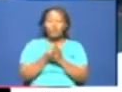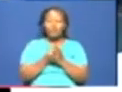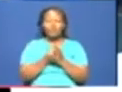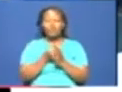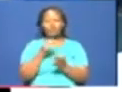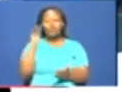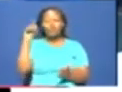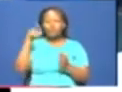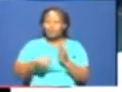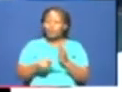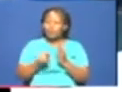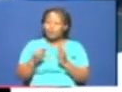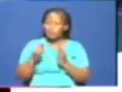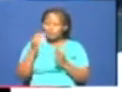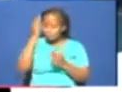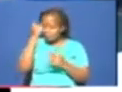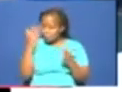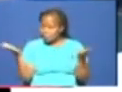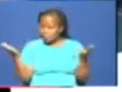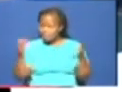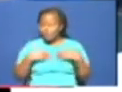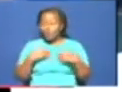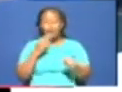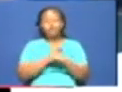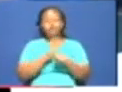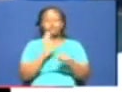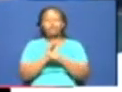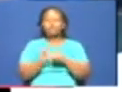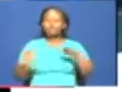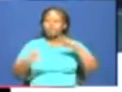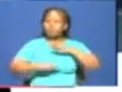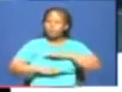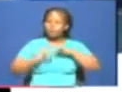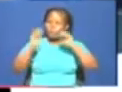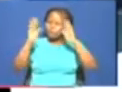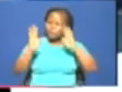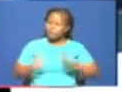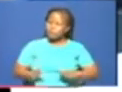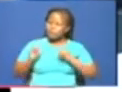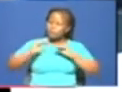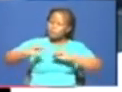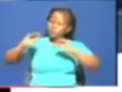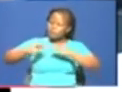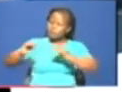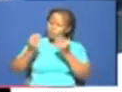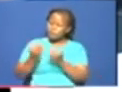so that we can have sufficient teachers to teach in schools in Northern Kenya.